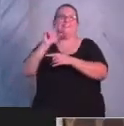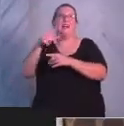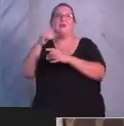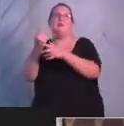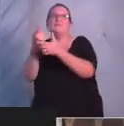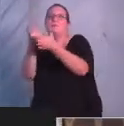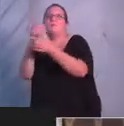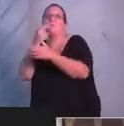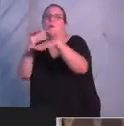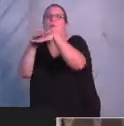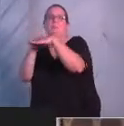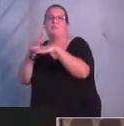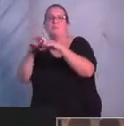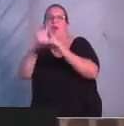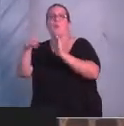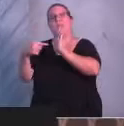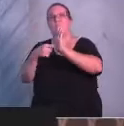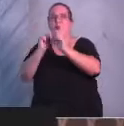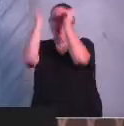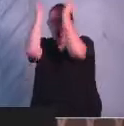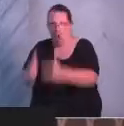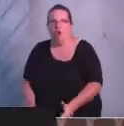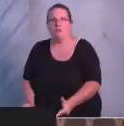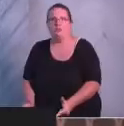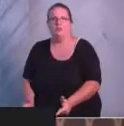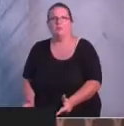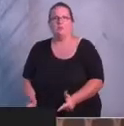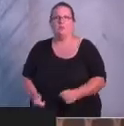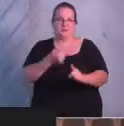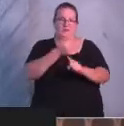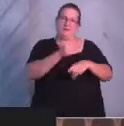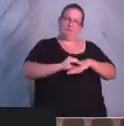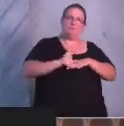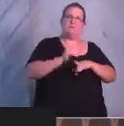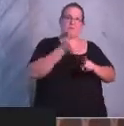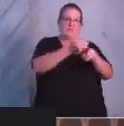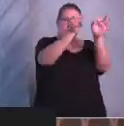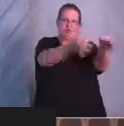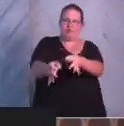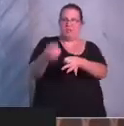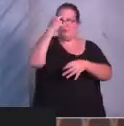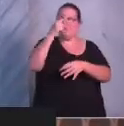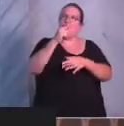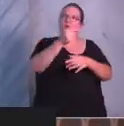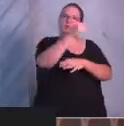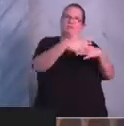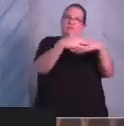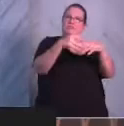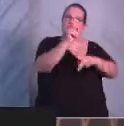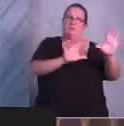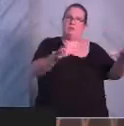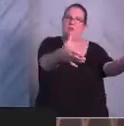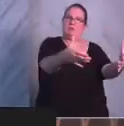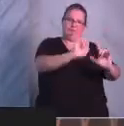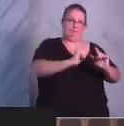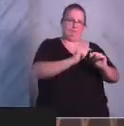ones. Ensure self-determination and self-government for Indigenous people. In terms